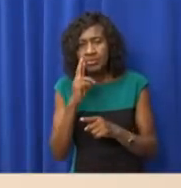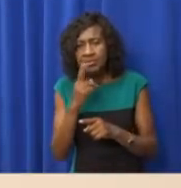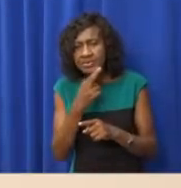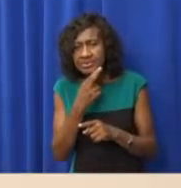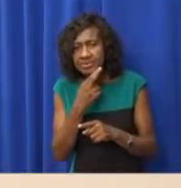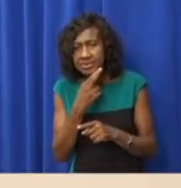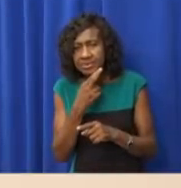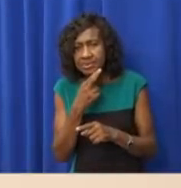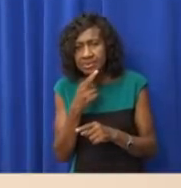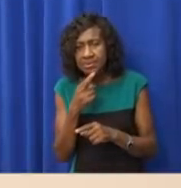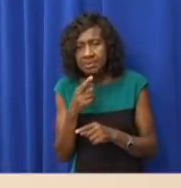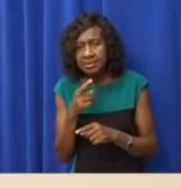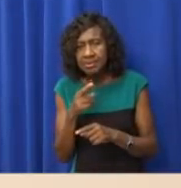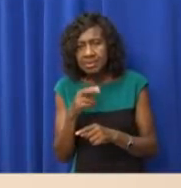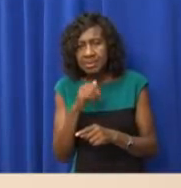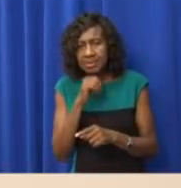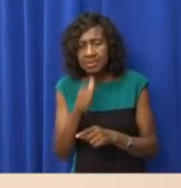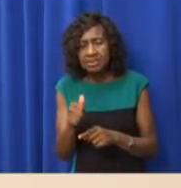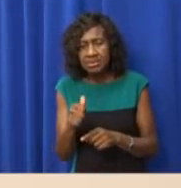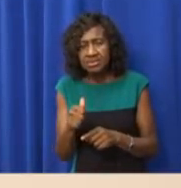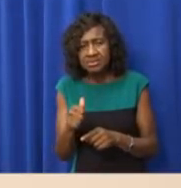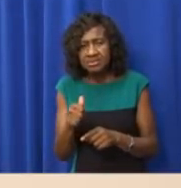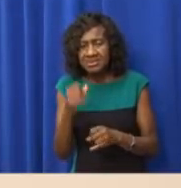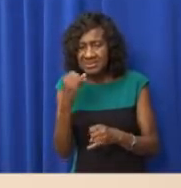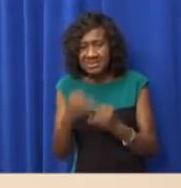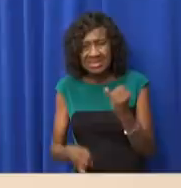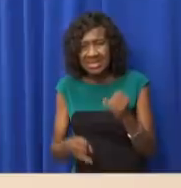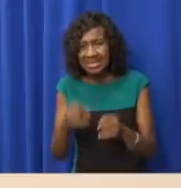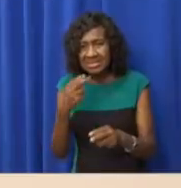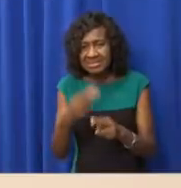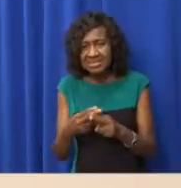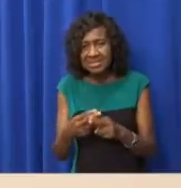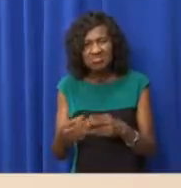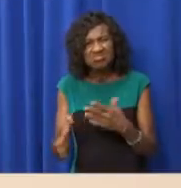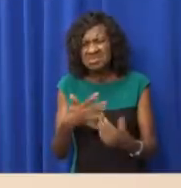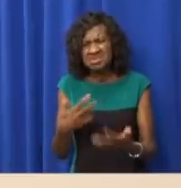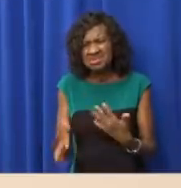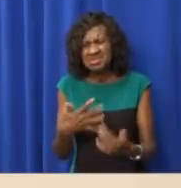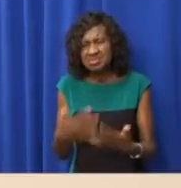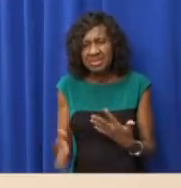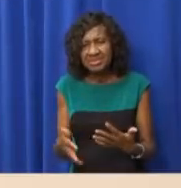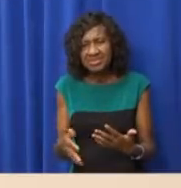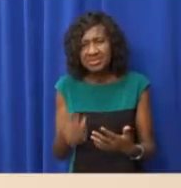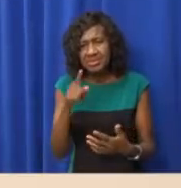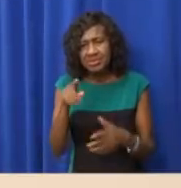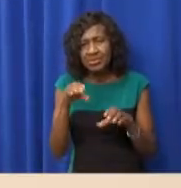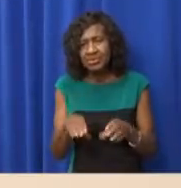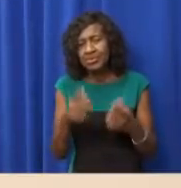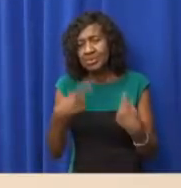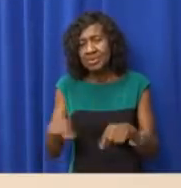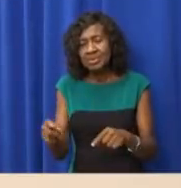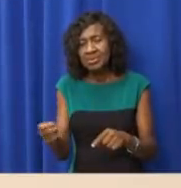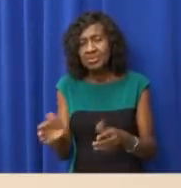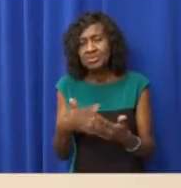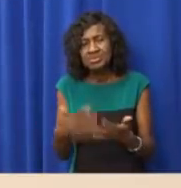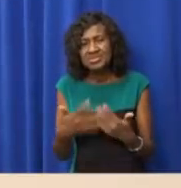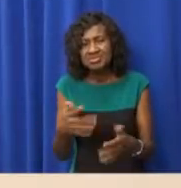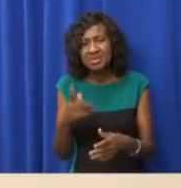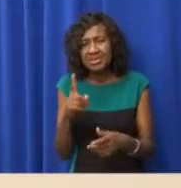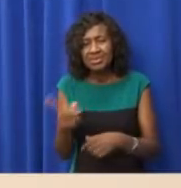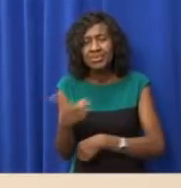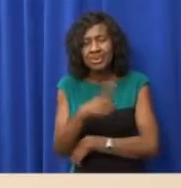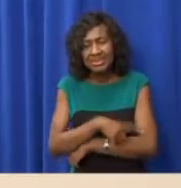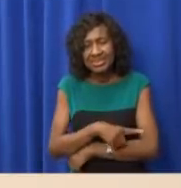not subject to the alphabetical division of days. You can go any day, as long as you can